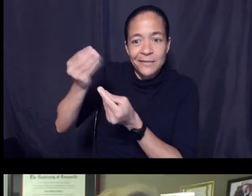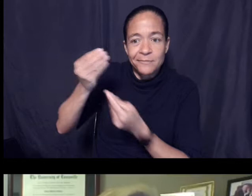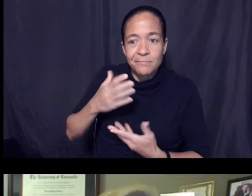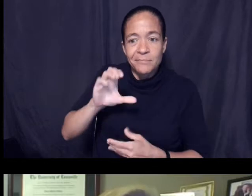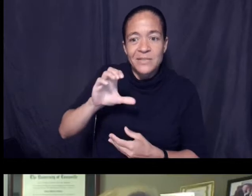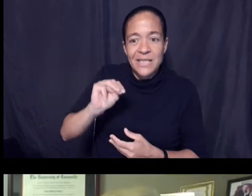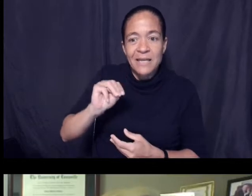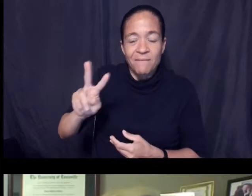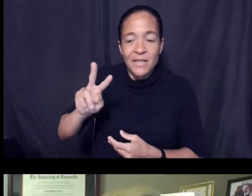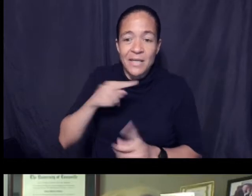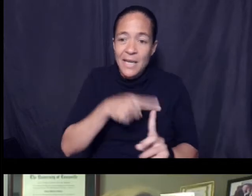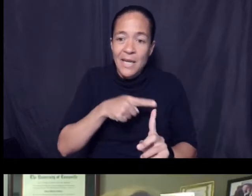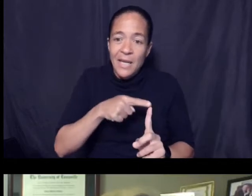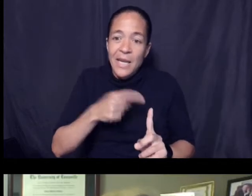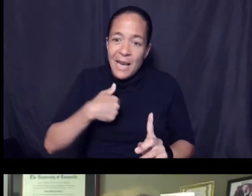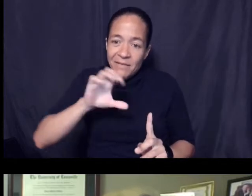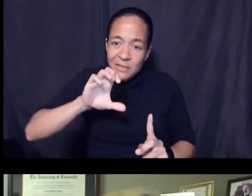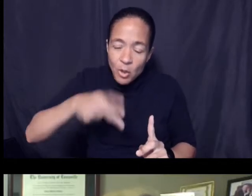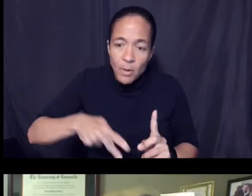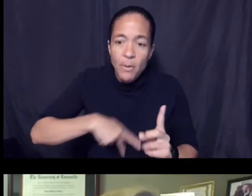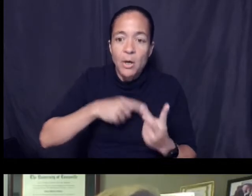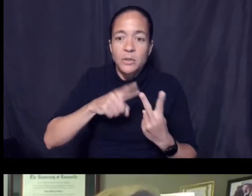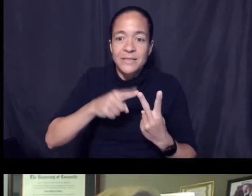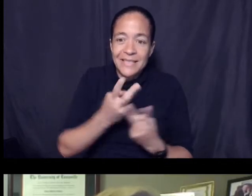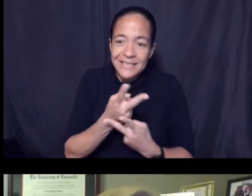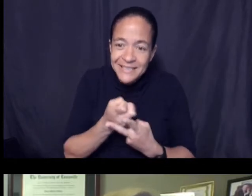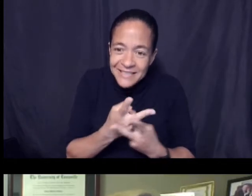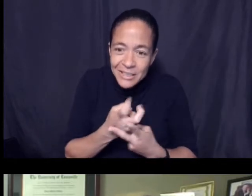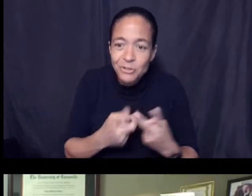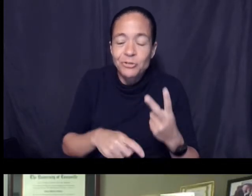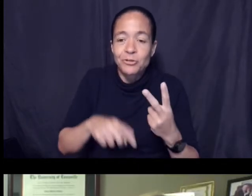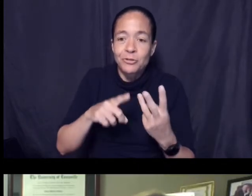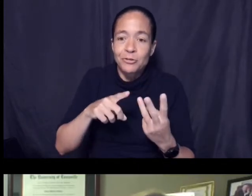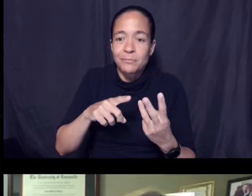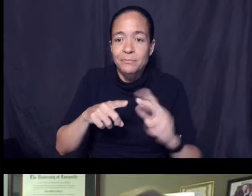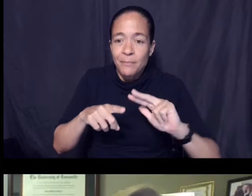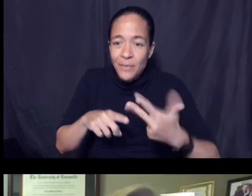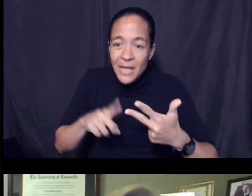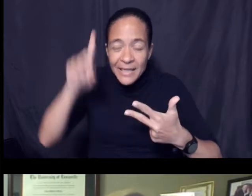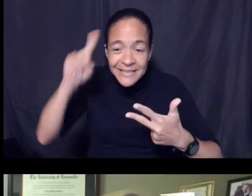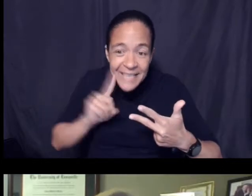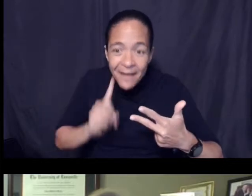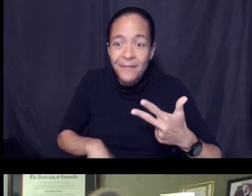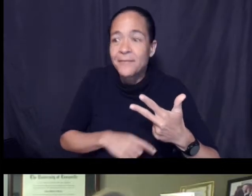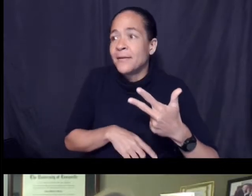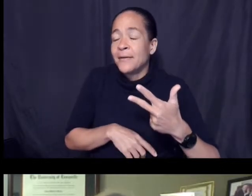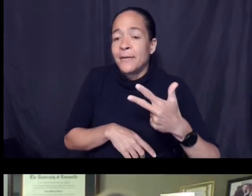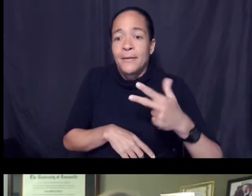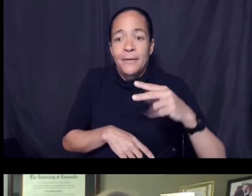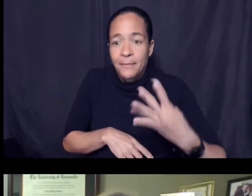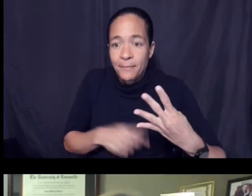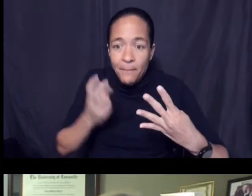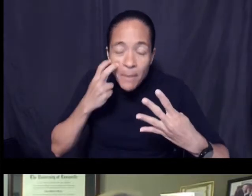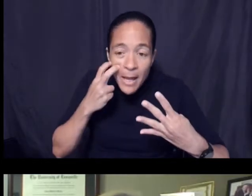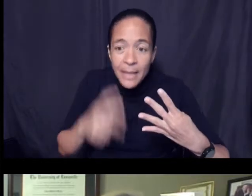palsy, seizures, deafness, blindness, mental retardation, and more. And what